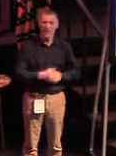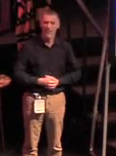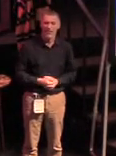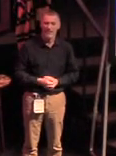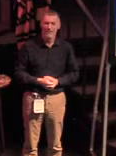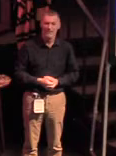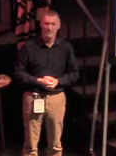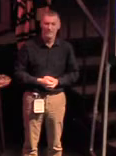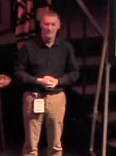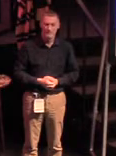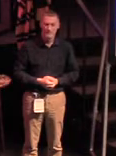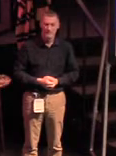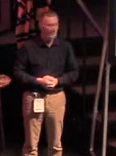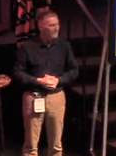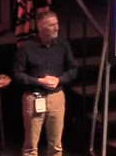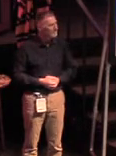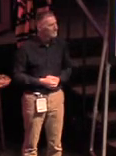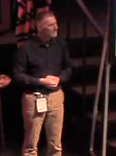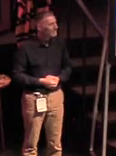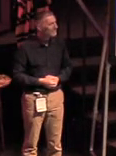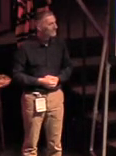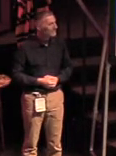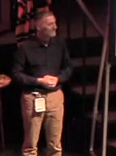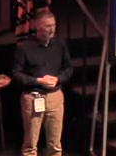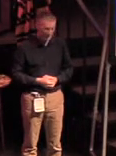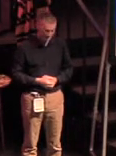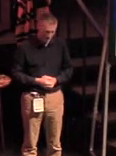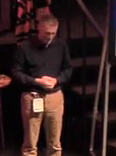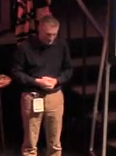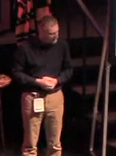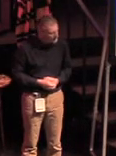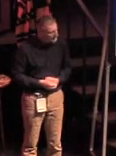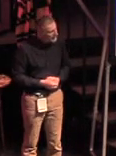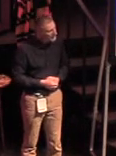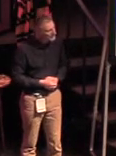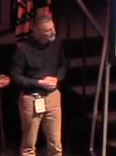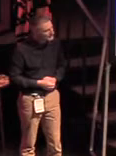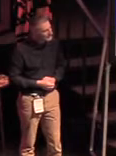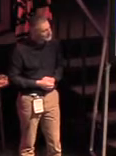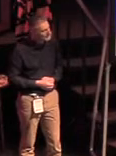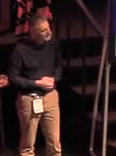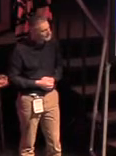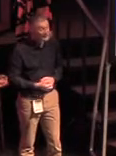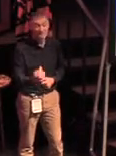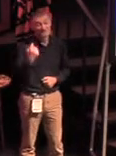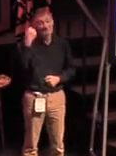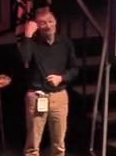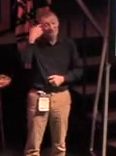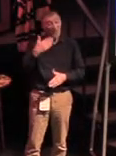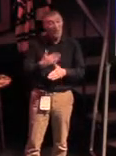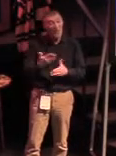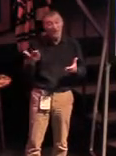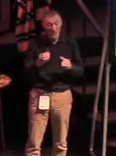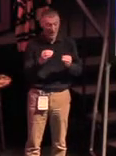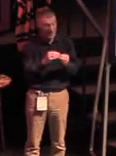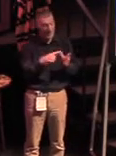And our programs, I at the time was working at a big cultural center in London called the Barbican